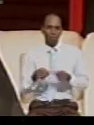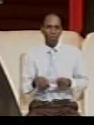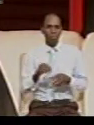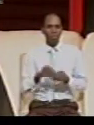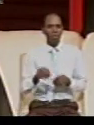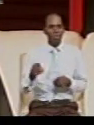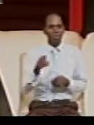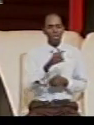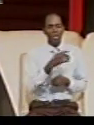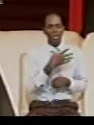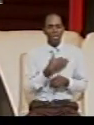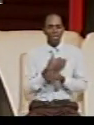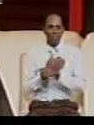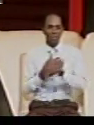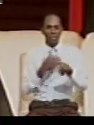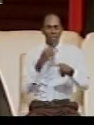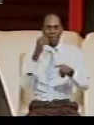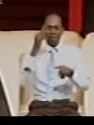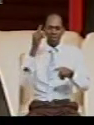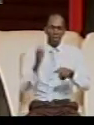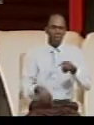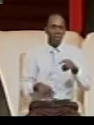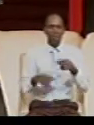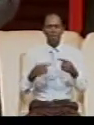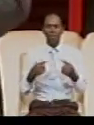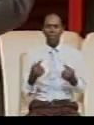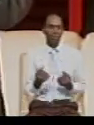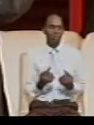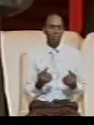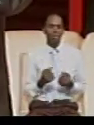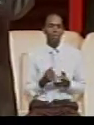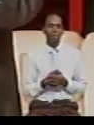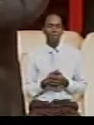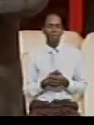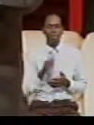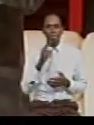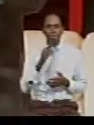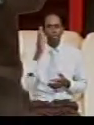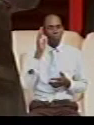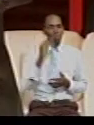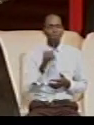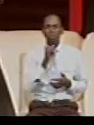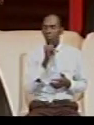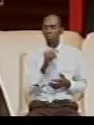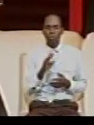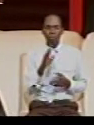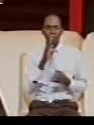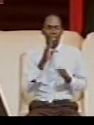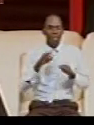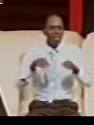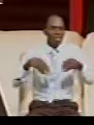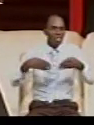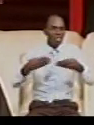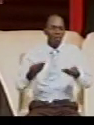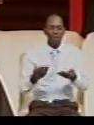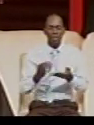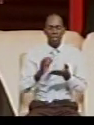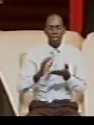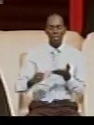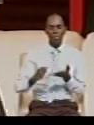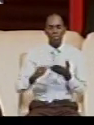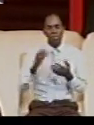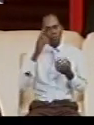He cannot sin. He cannot sin. He will not be given excuses for sinning when he's really